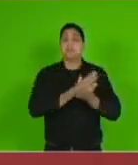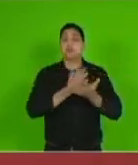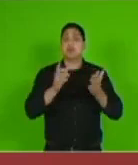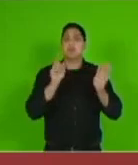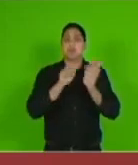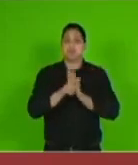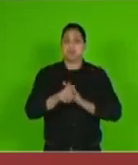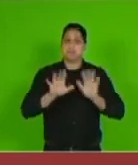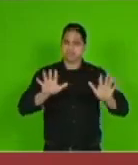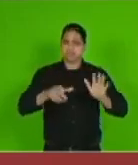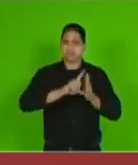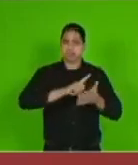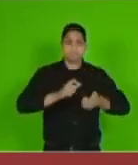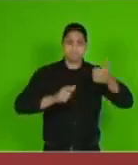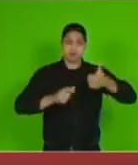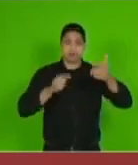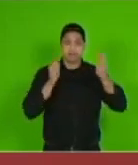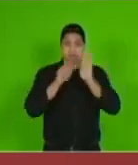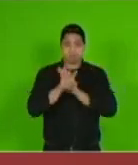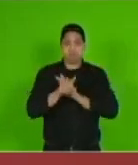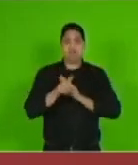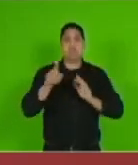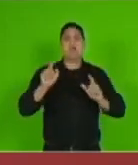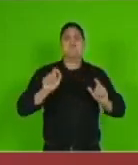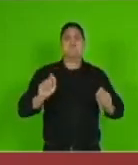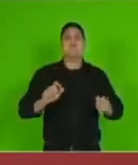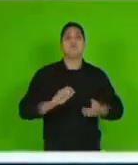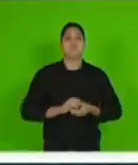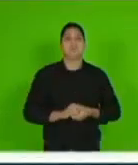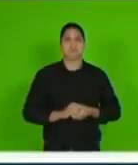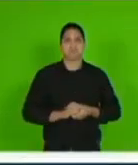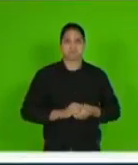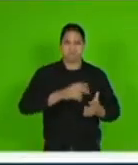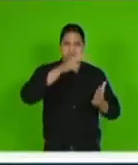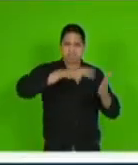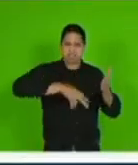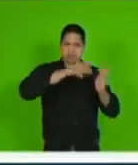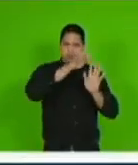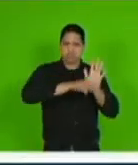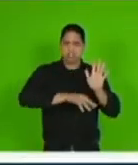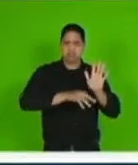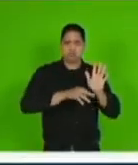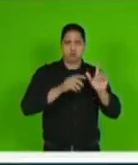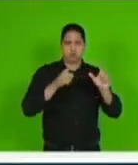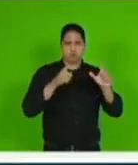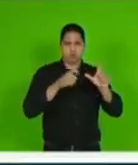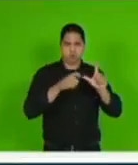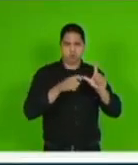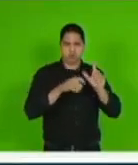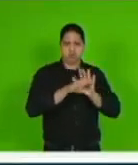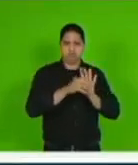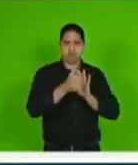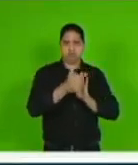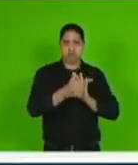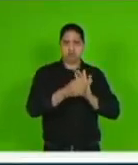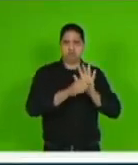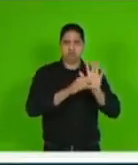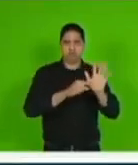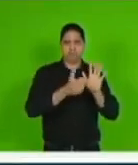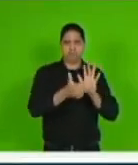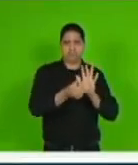Now that we have a little bit of context, we're going to go into the questions. And the question is, reading the